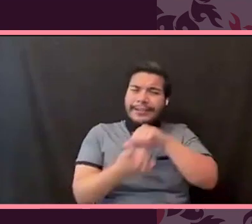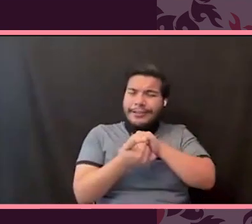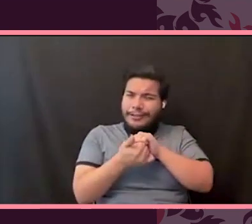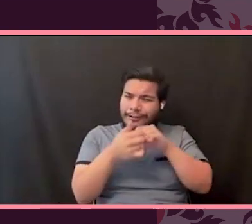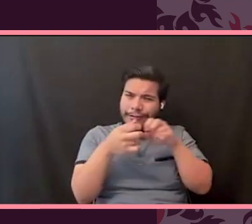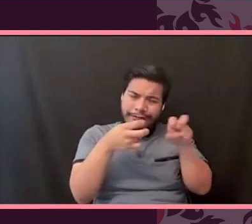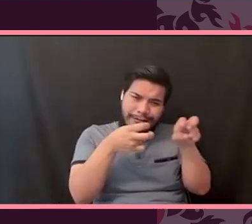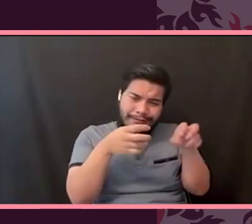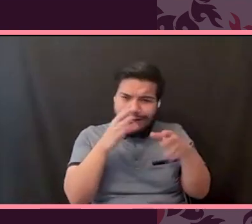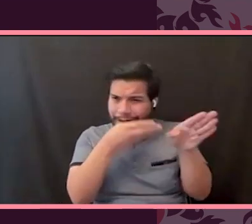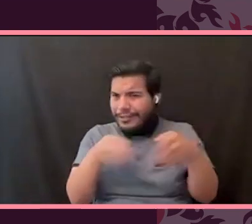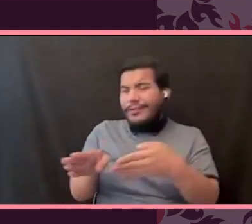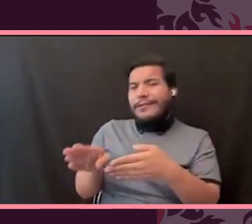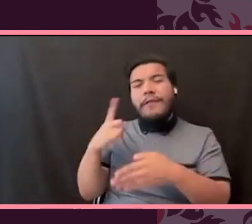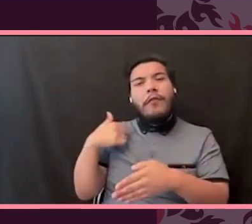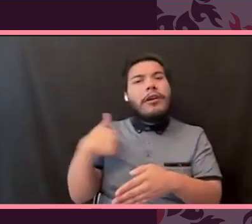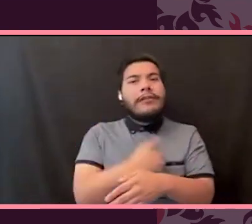there?